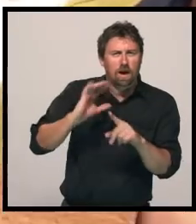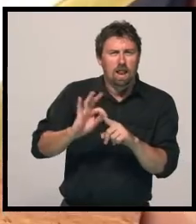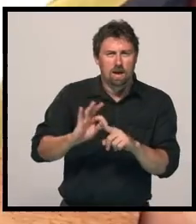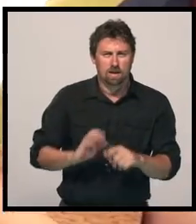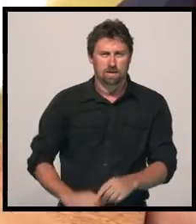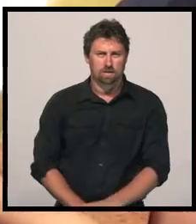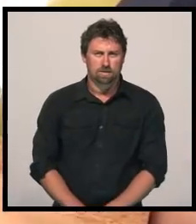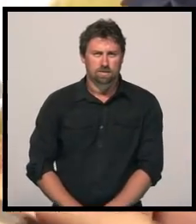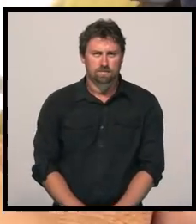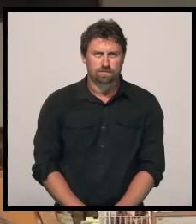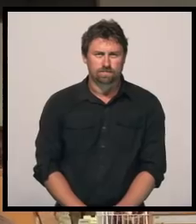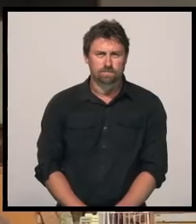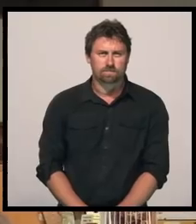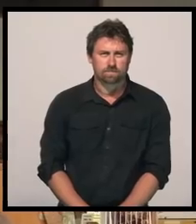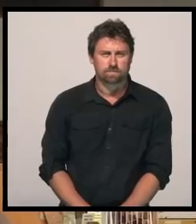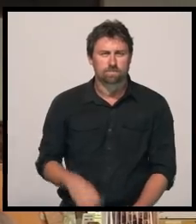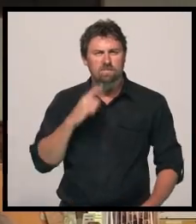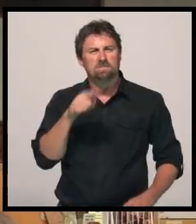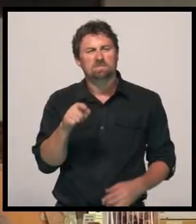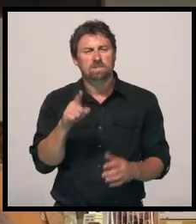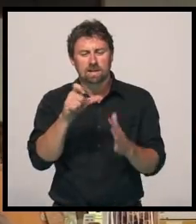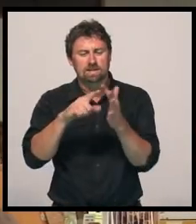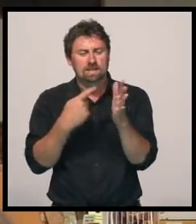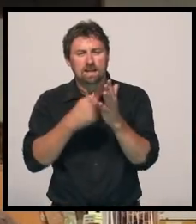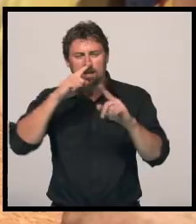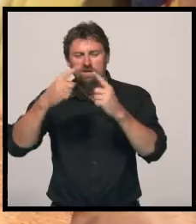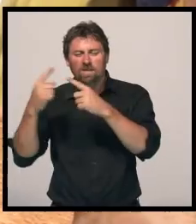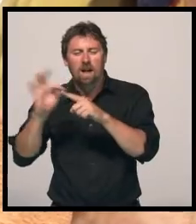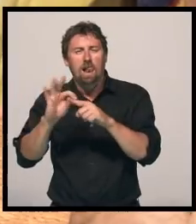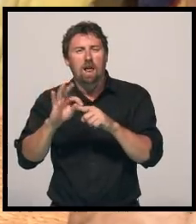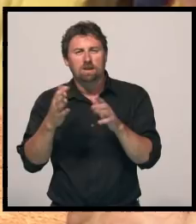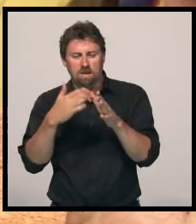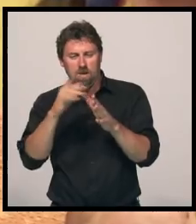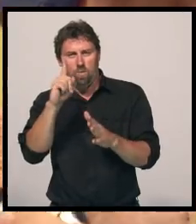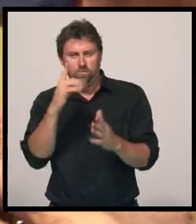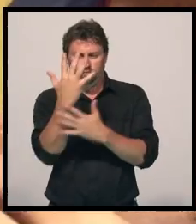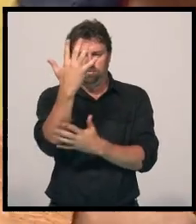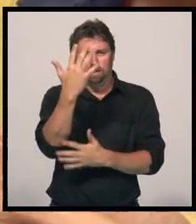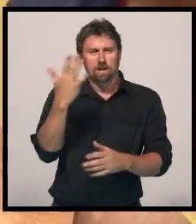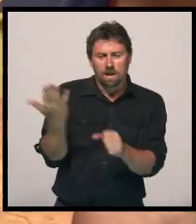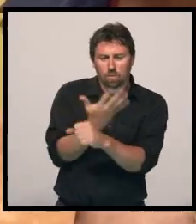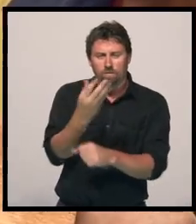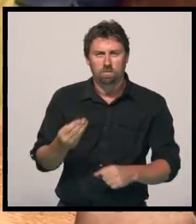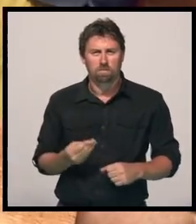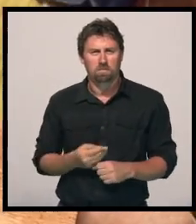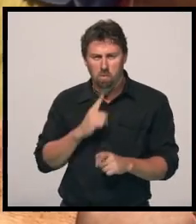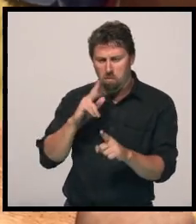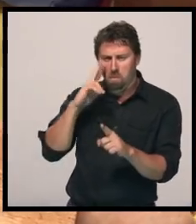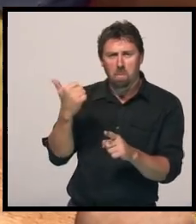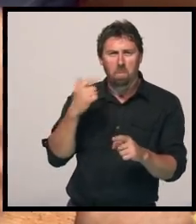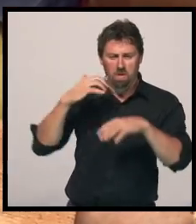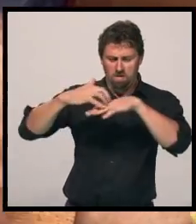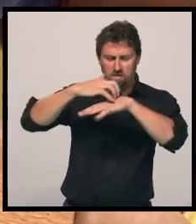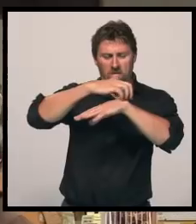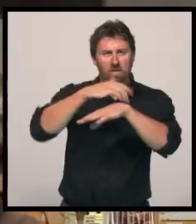The colour in the cedar will vary depending on the species. see from light pinks to dark reds. yeah. That's nice. Because you can't really tell through the dirt.